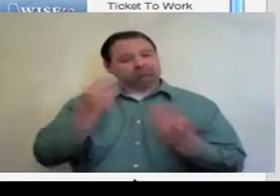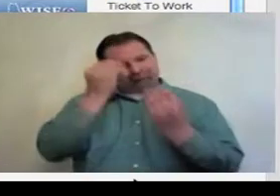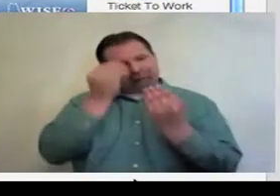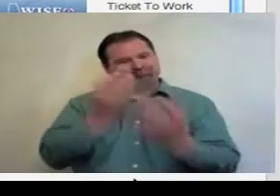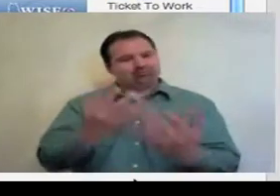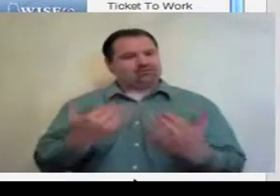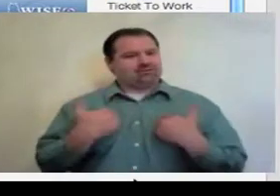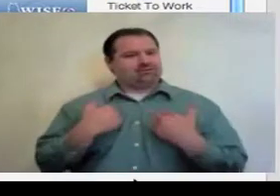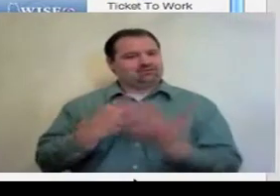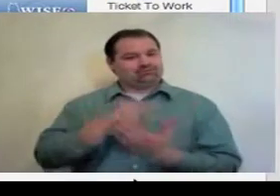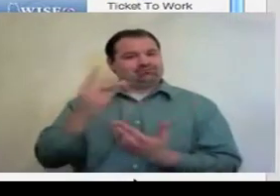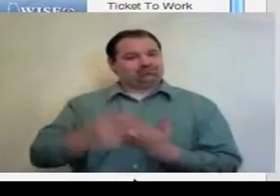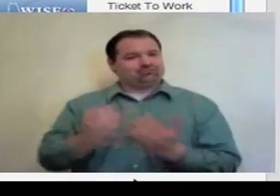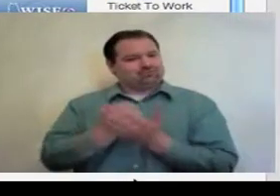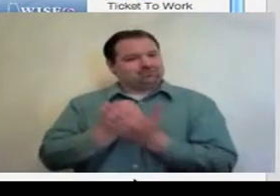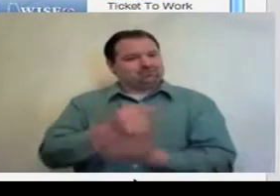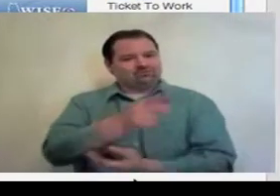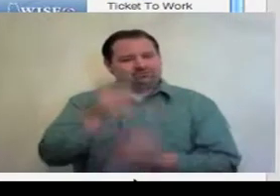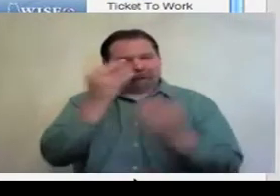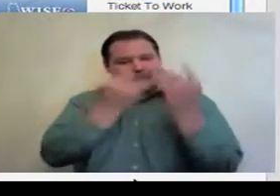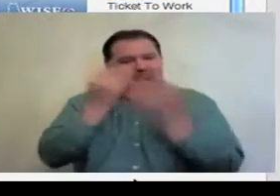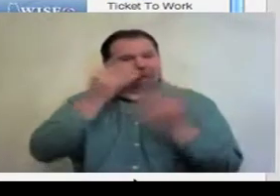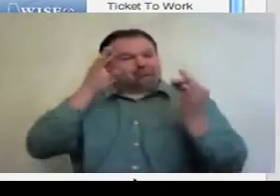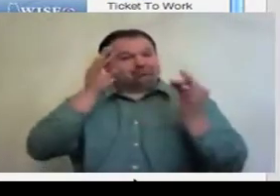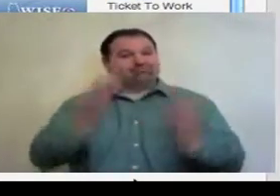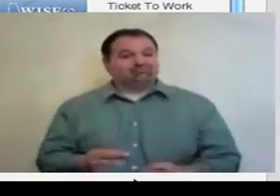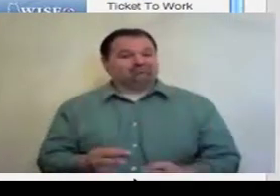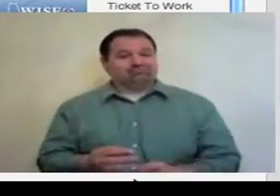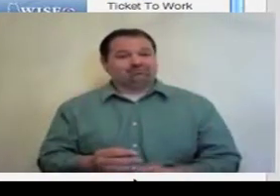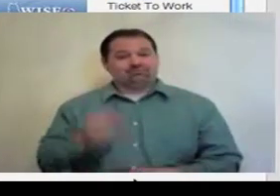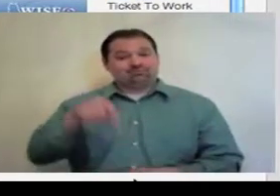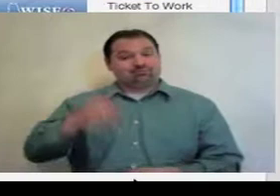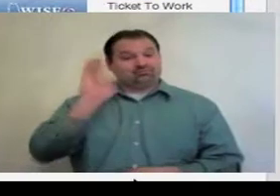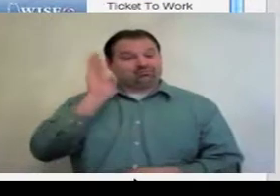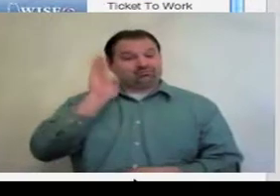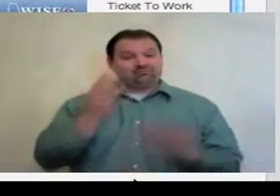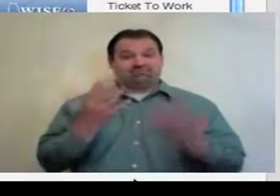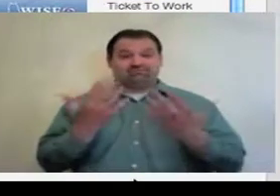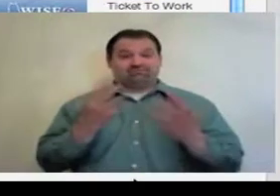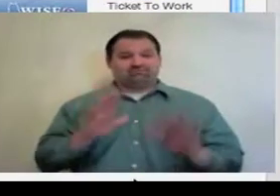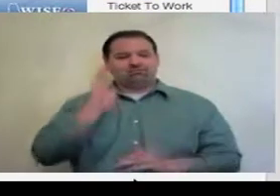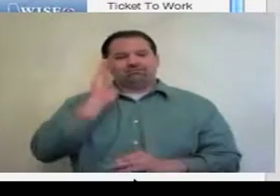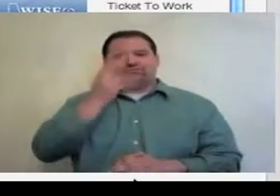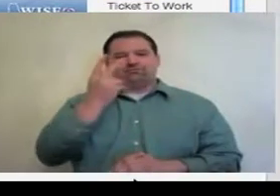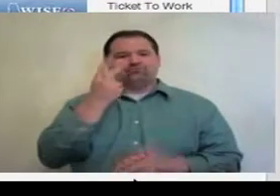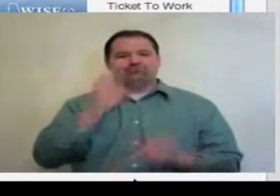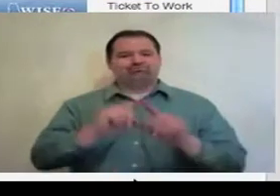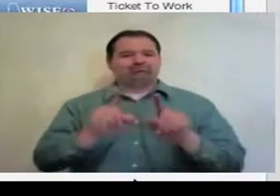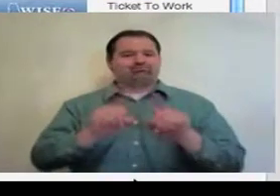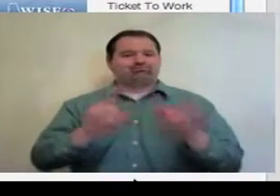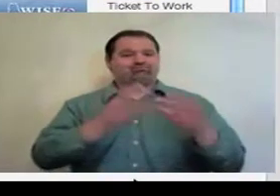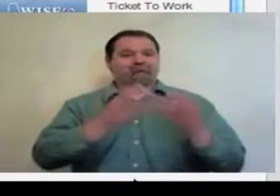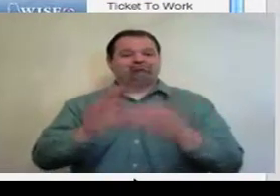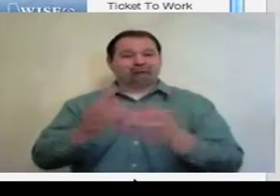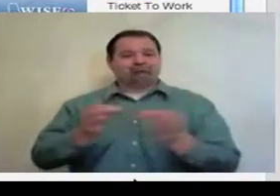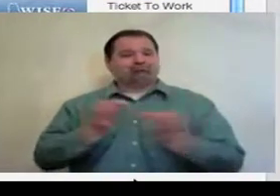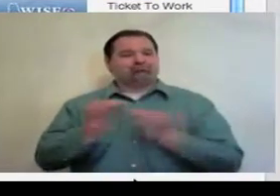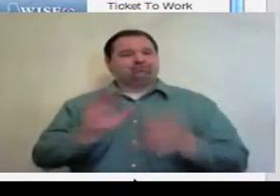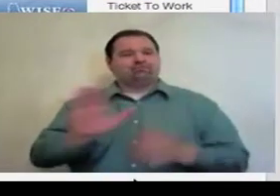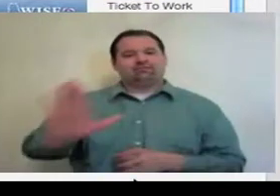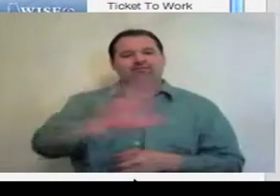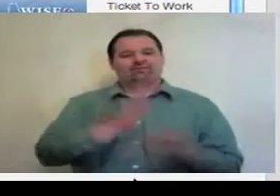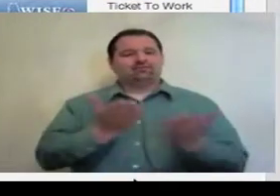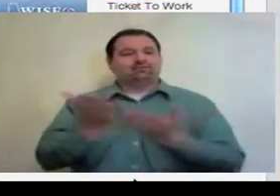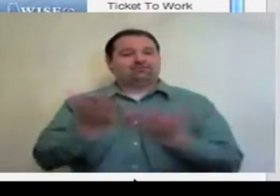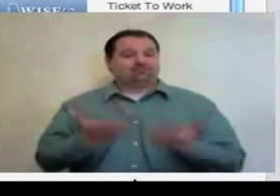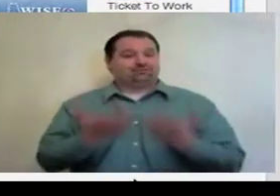let you know about the programs in place to assist you with making that decision. After my presentation, you'll hear from all the other different agencies who can